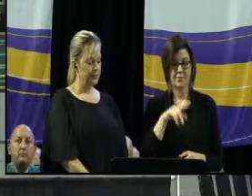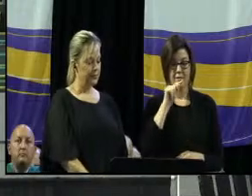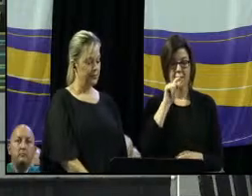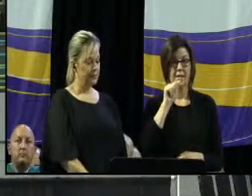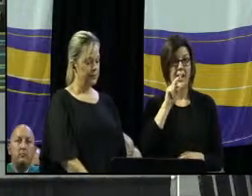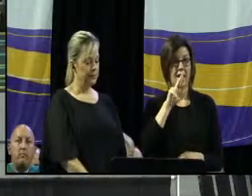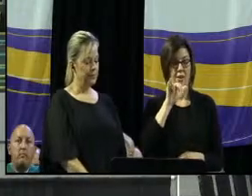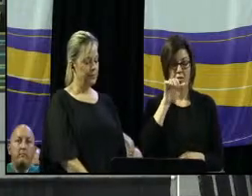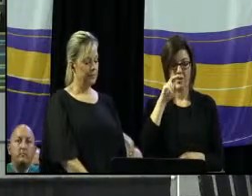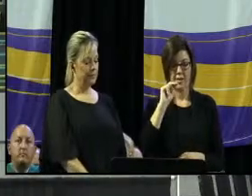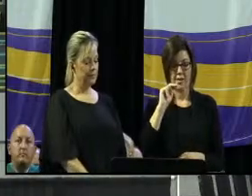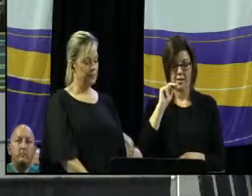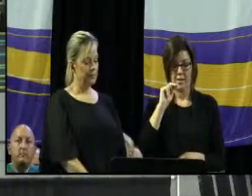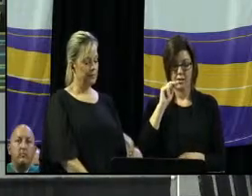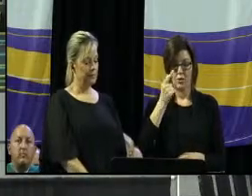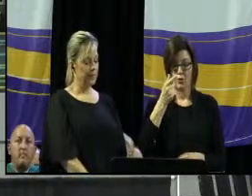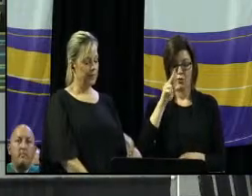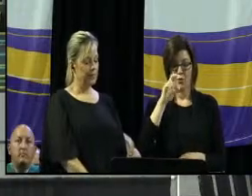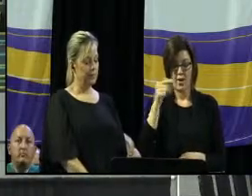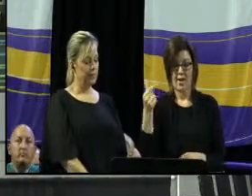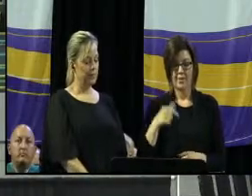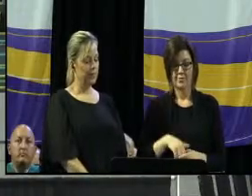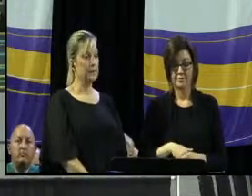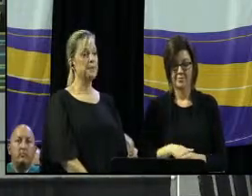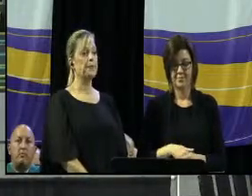Taryn McLaughlin Gregg.